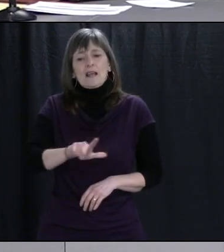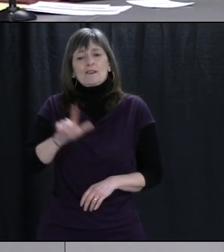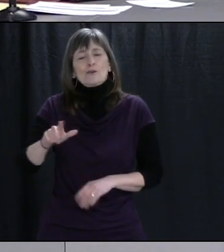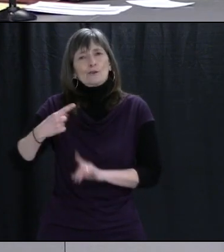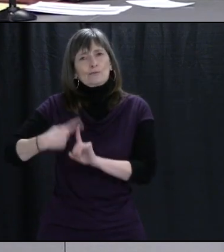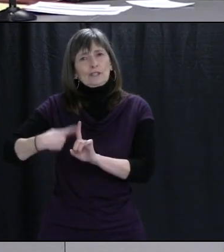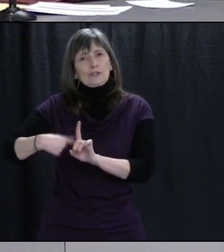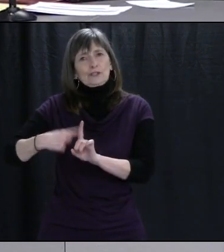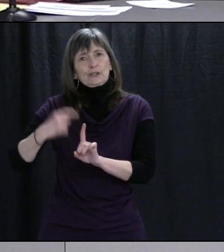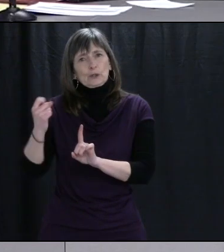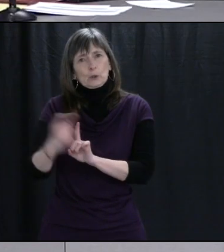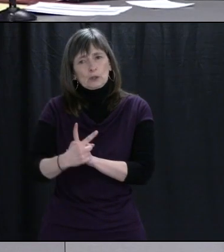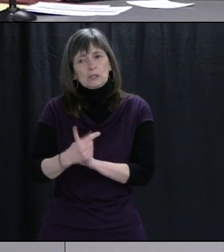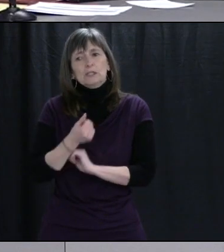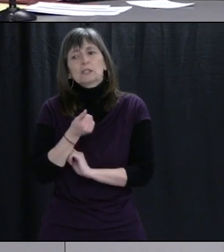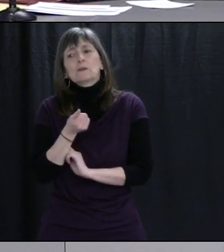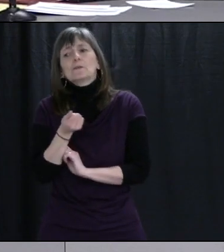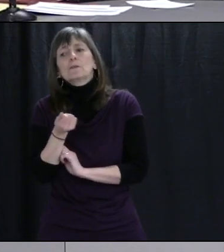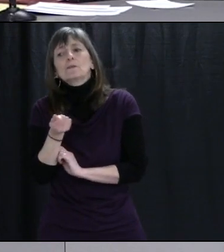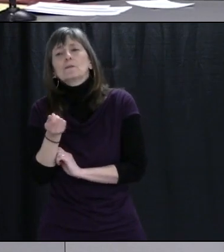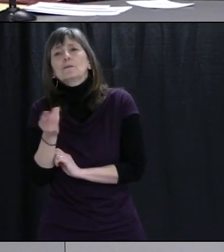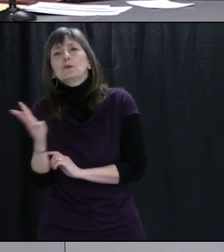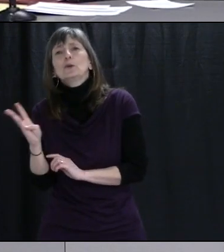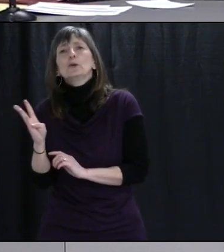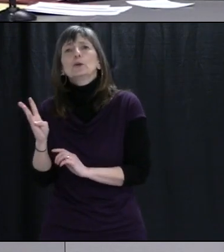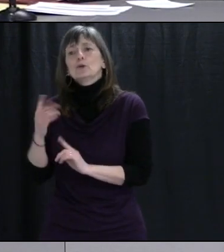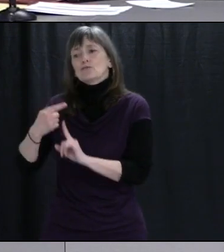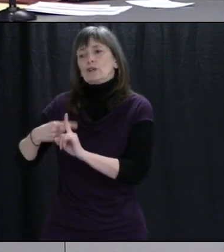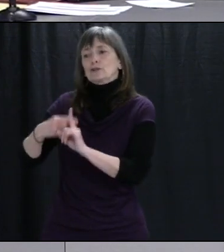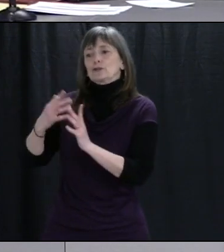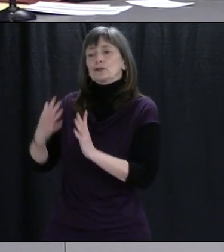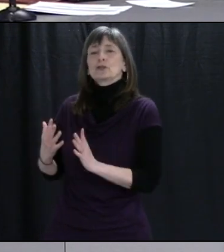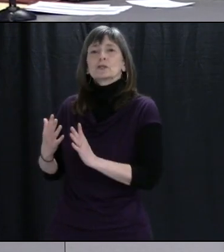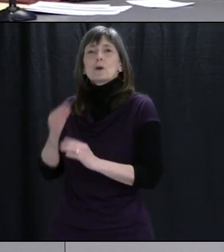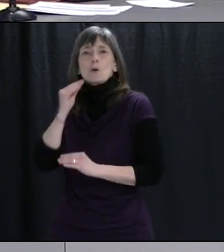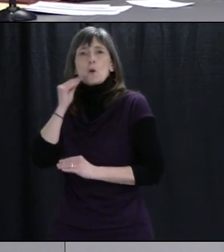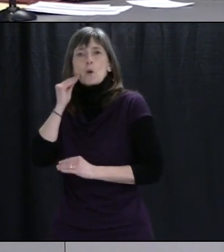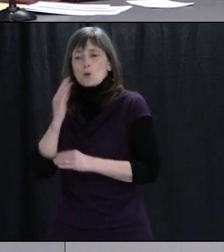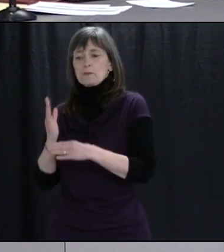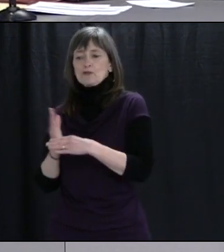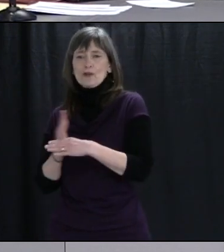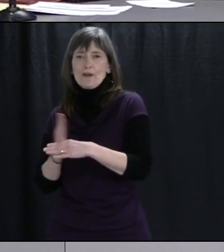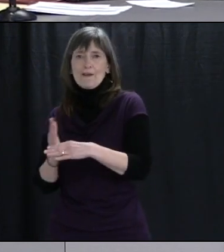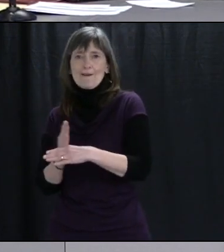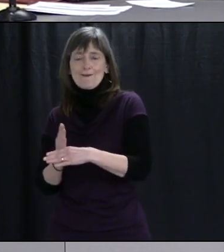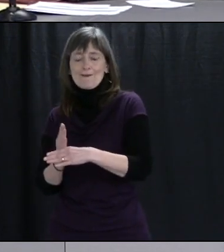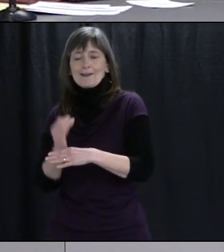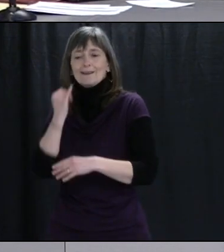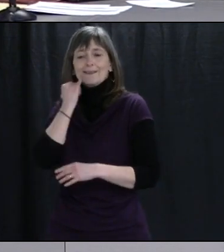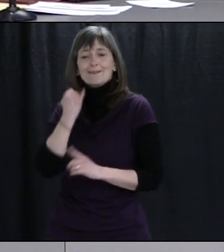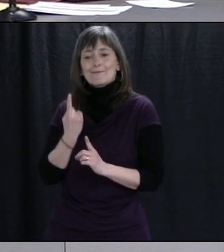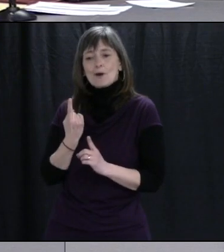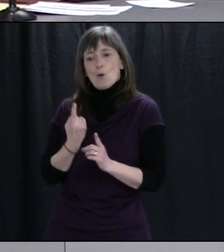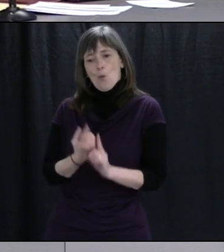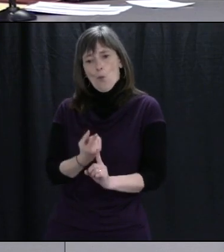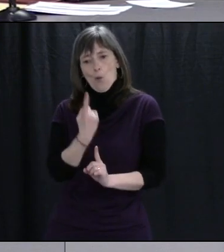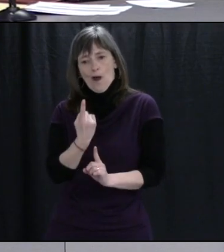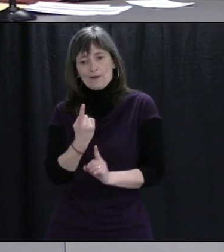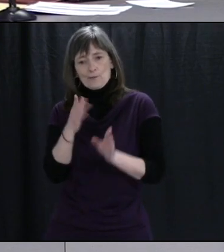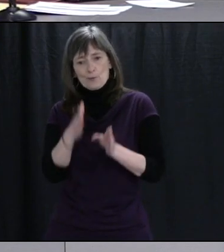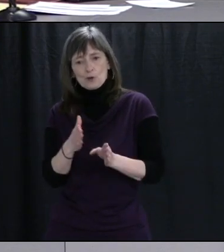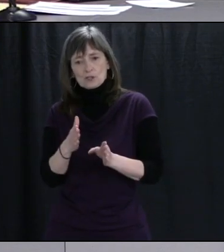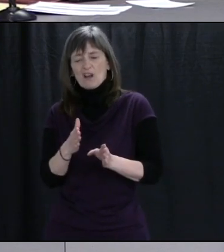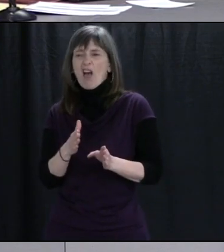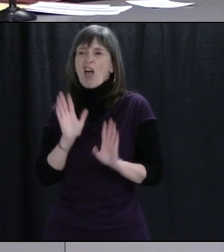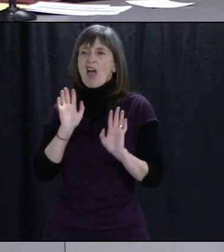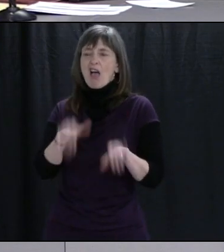are. If they have tenants in a shared home, one of those tenants is not being vigilant about hygiene, what are their rights? What can they do